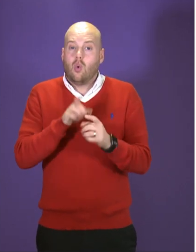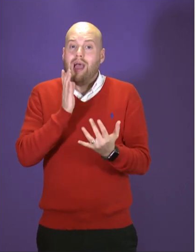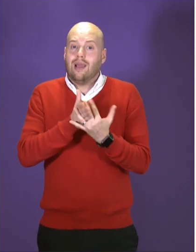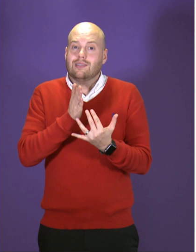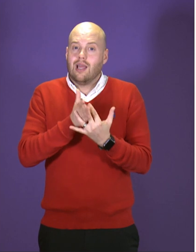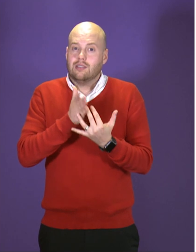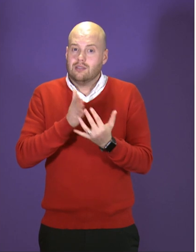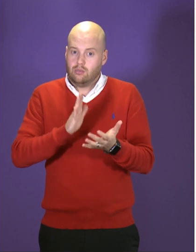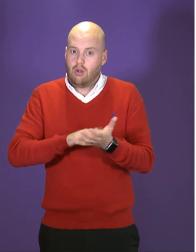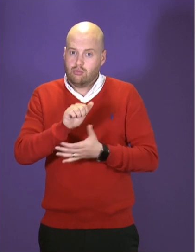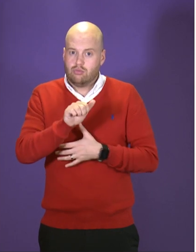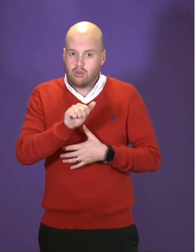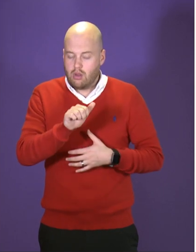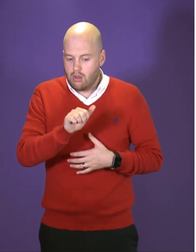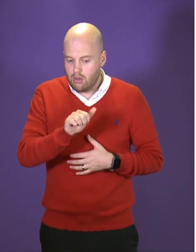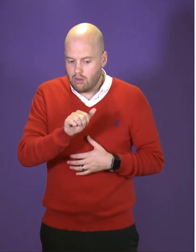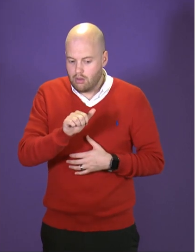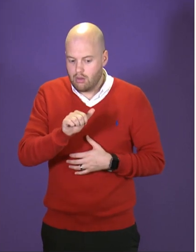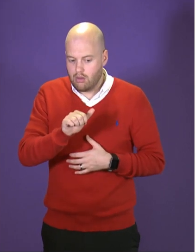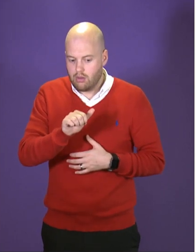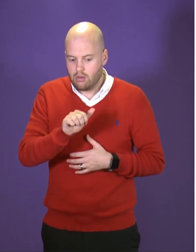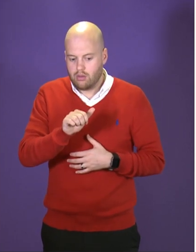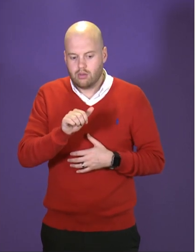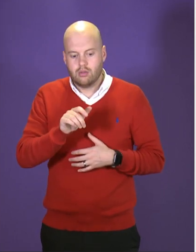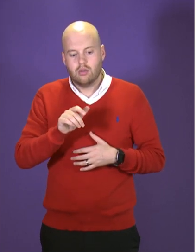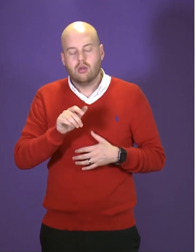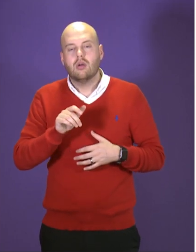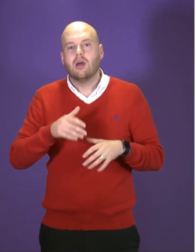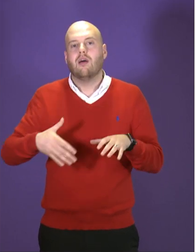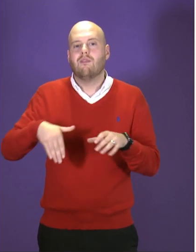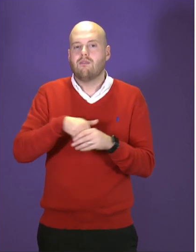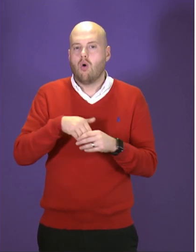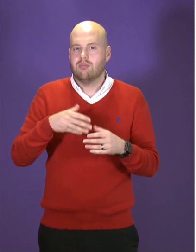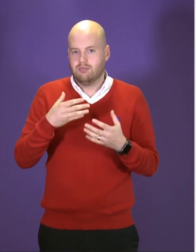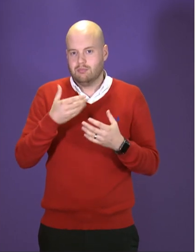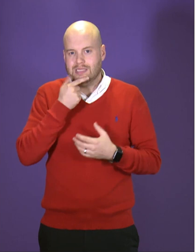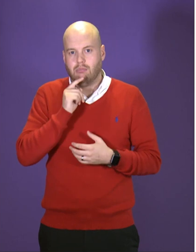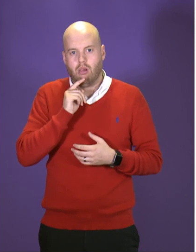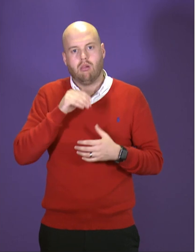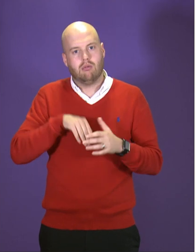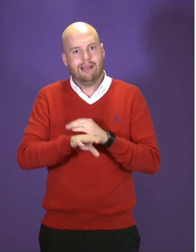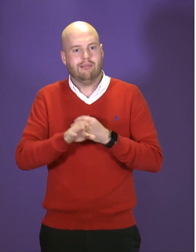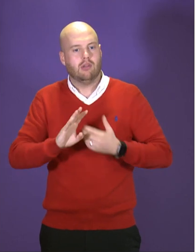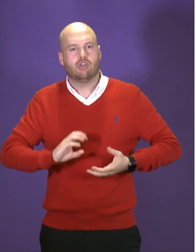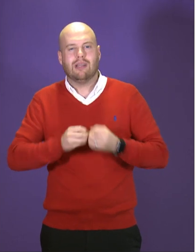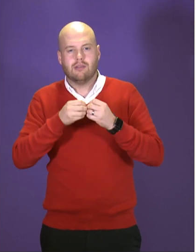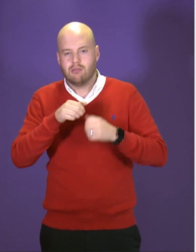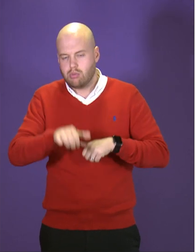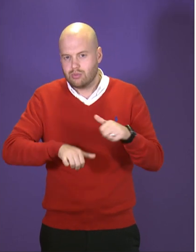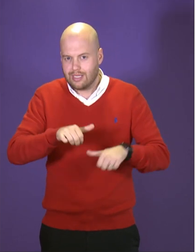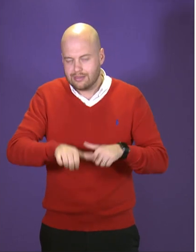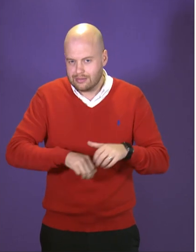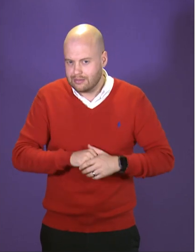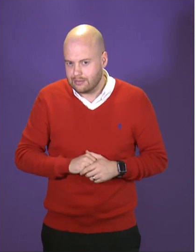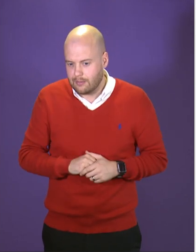and involvement into creative process is one of the top priorities, as well as